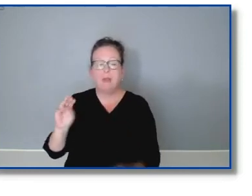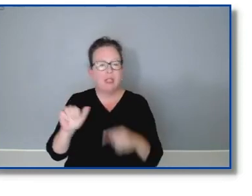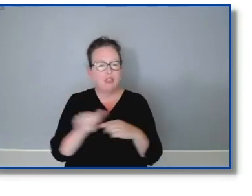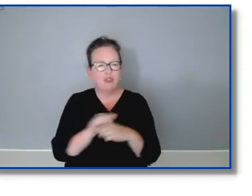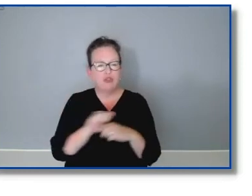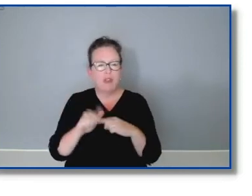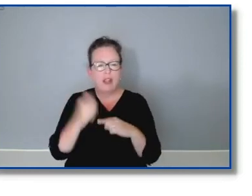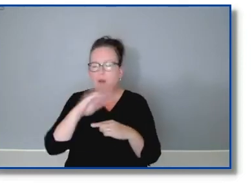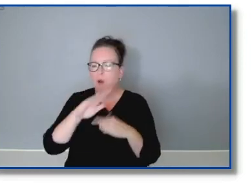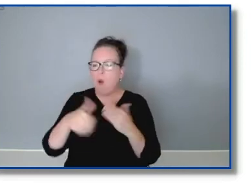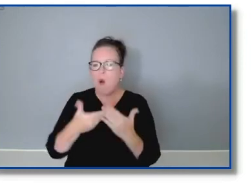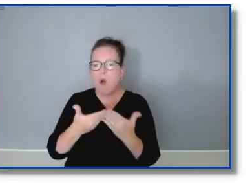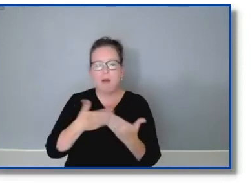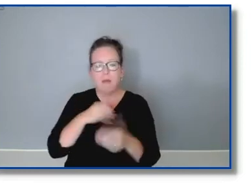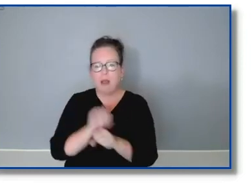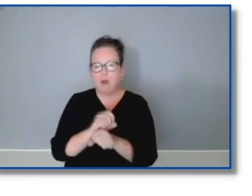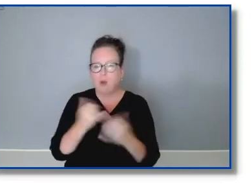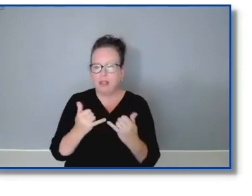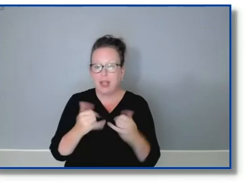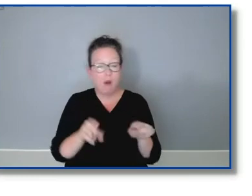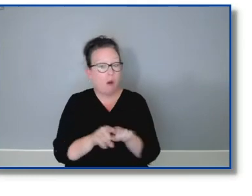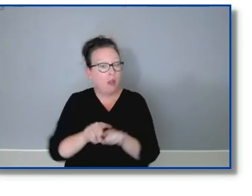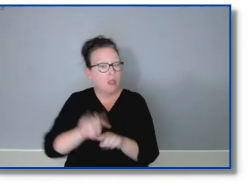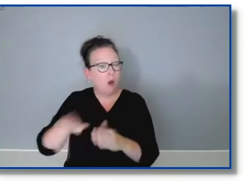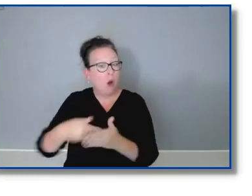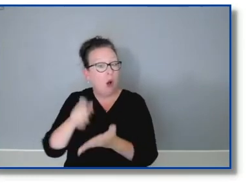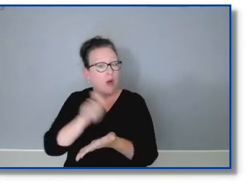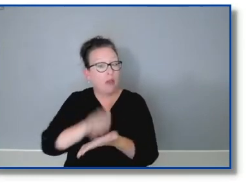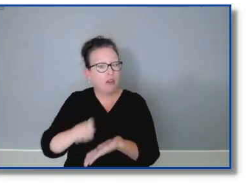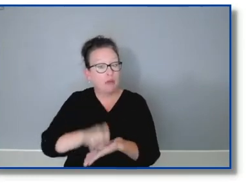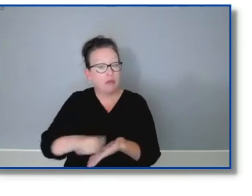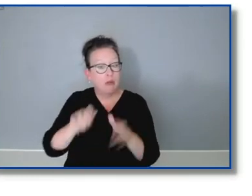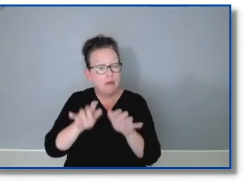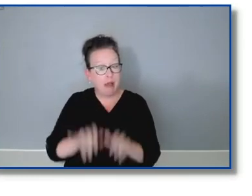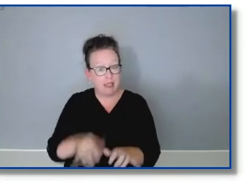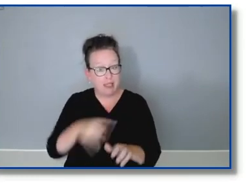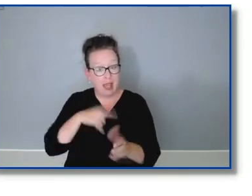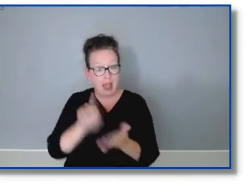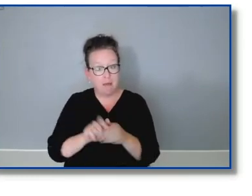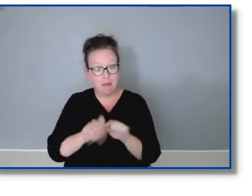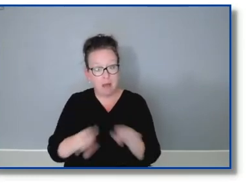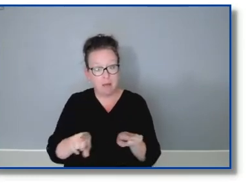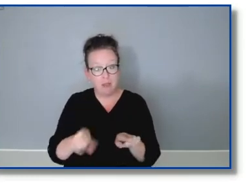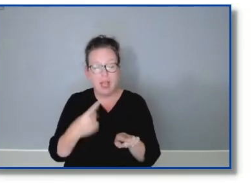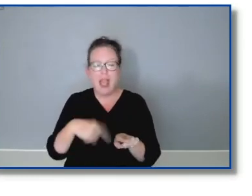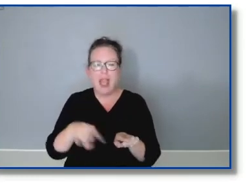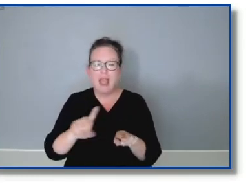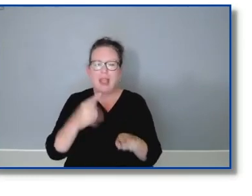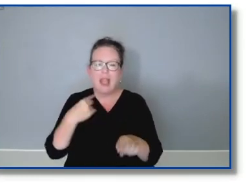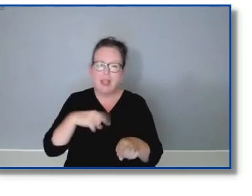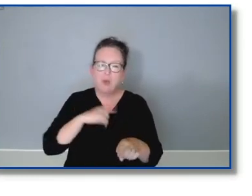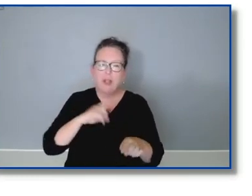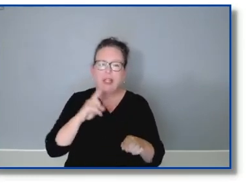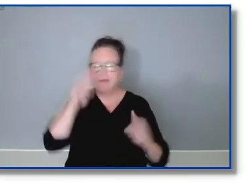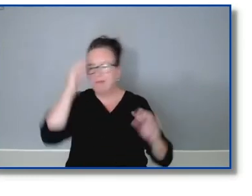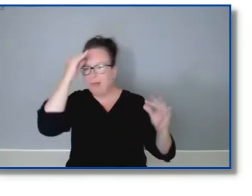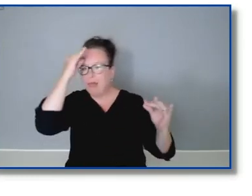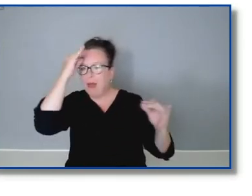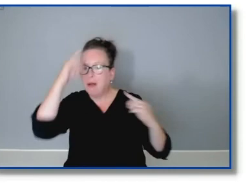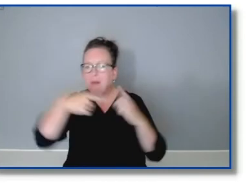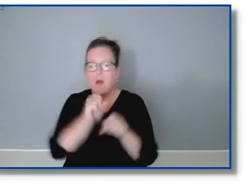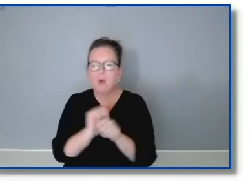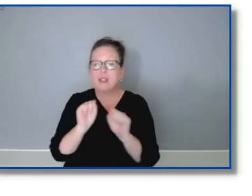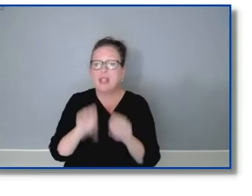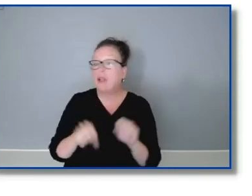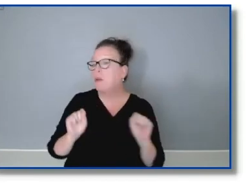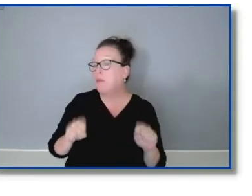all the essays that I wrote and published, and we generated works that I could potentially make in the future. And then I produced a hologram